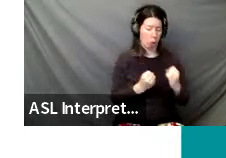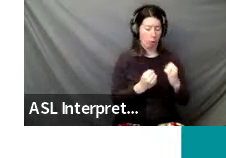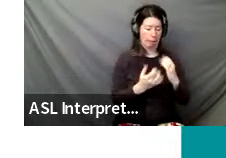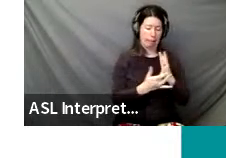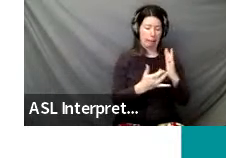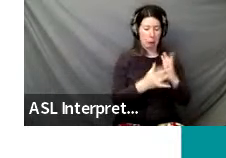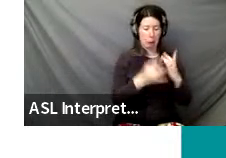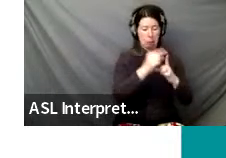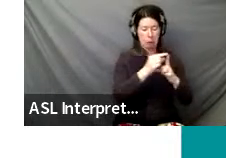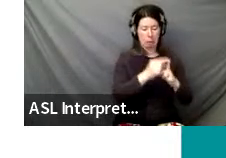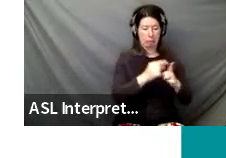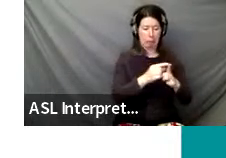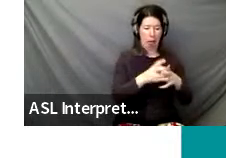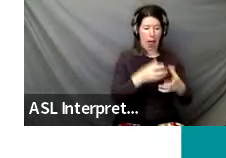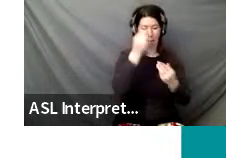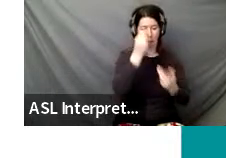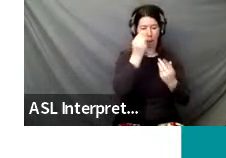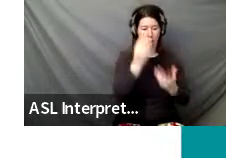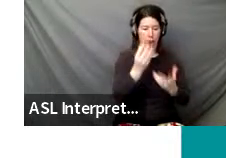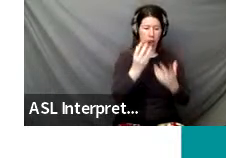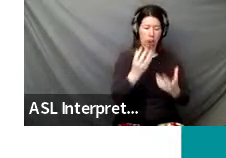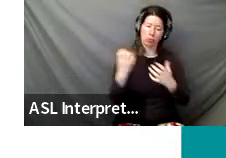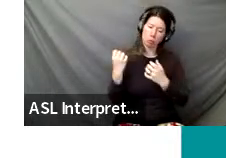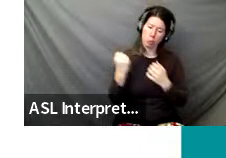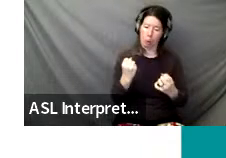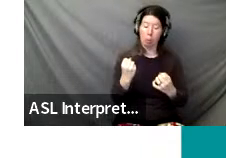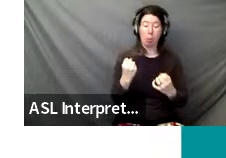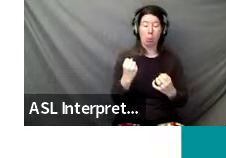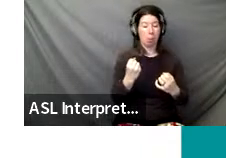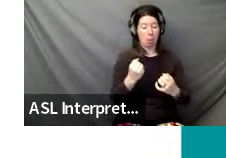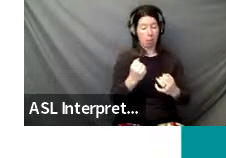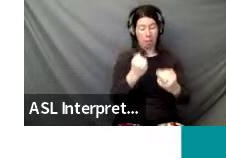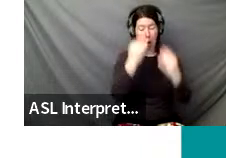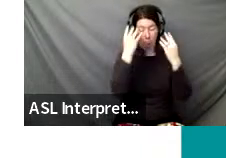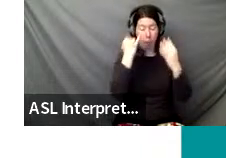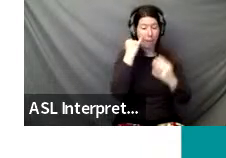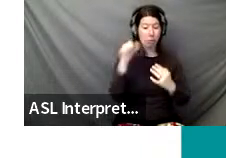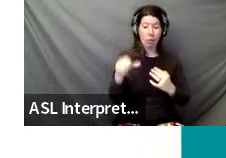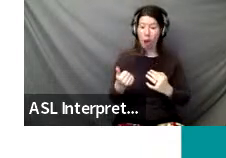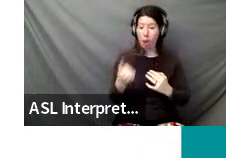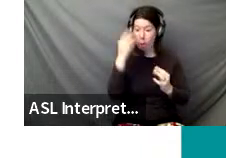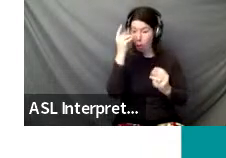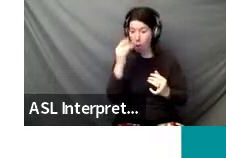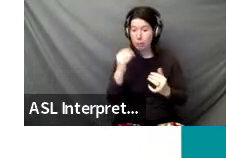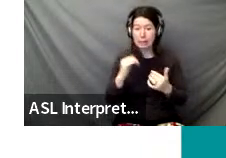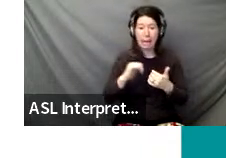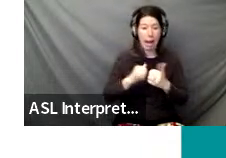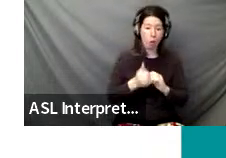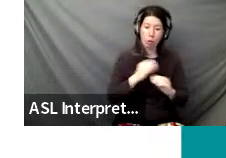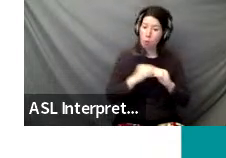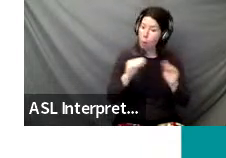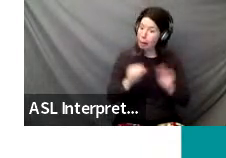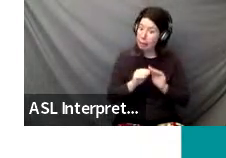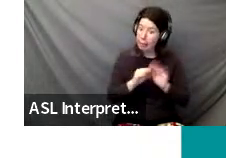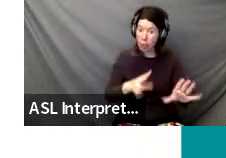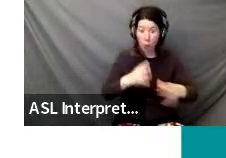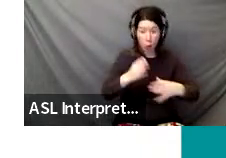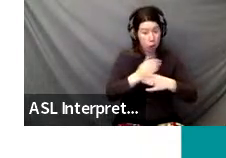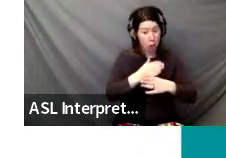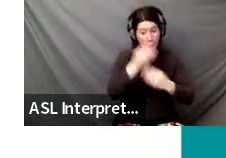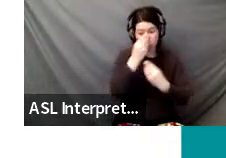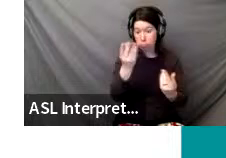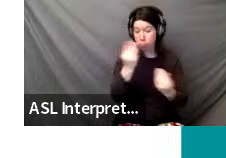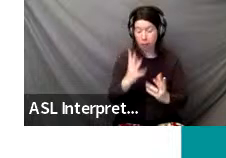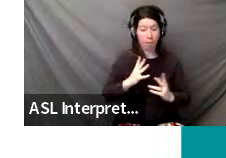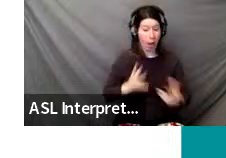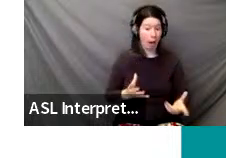If there's something, ideas or thoughts about maybe how better share this, I'm an engineer, so it rolls off